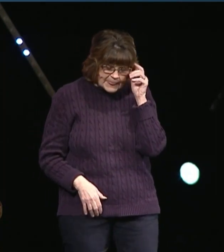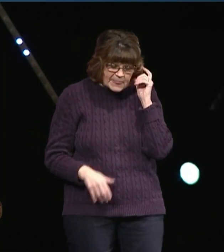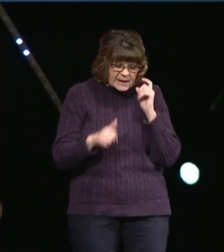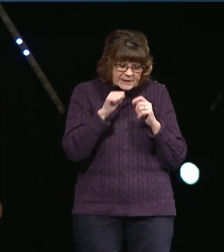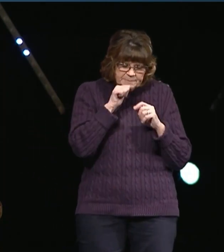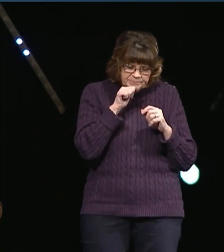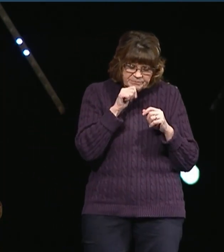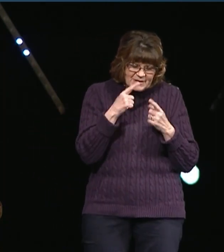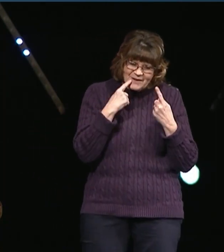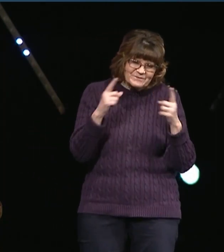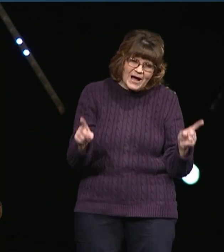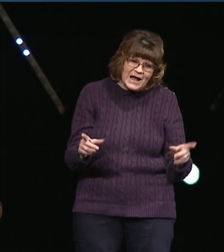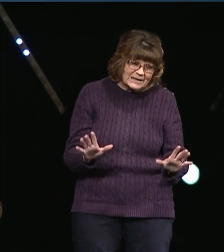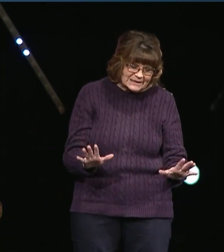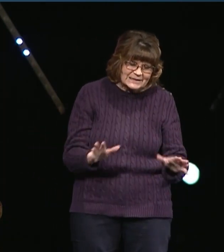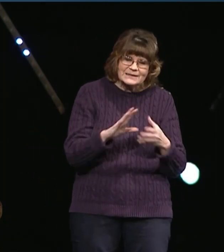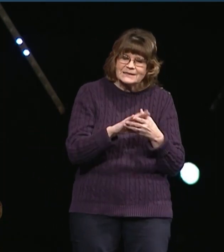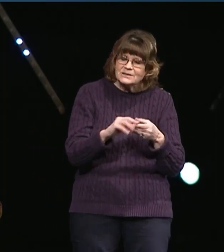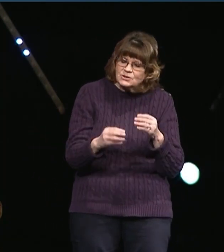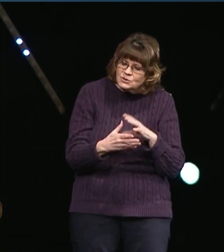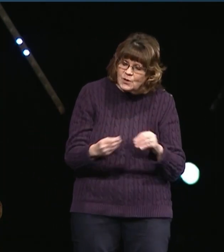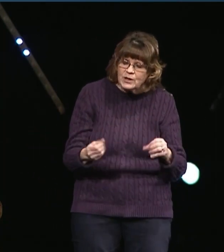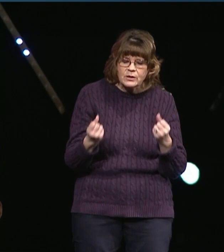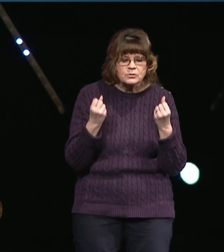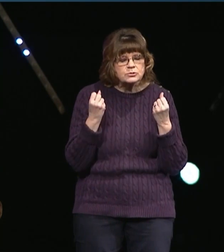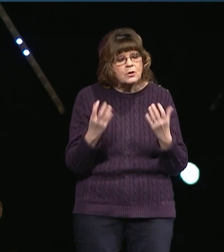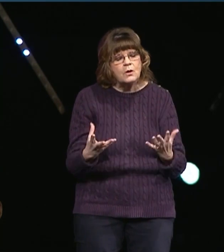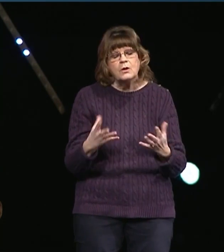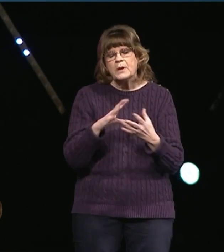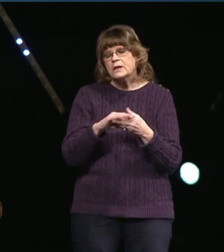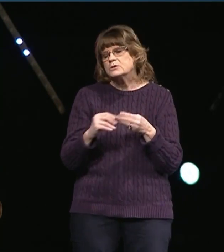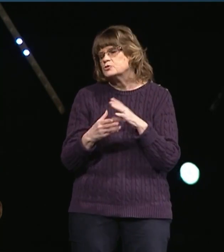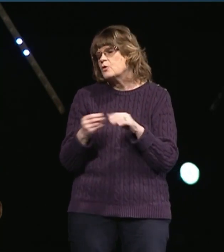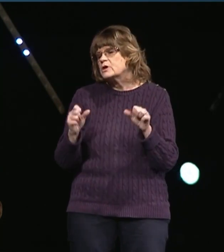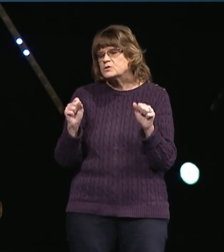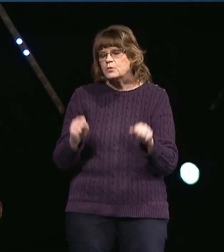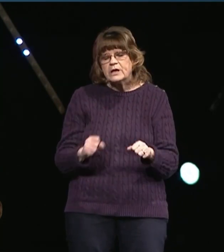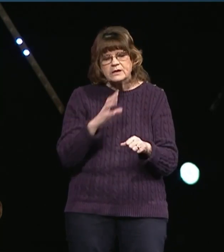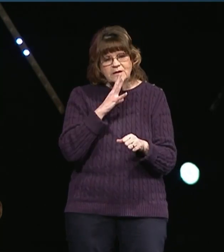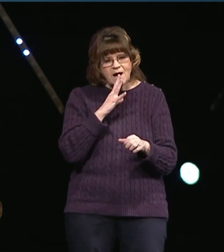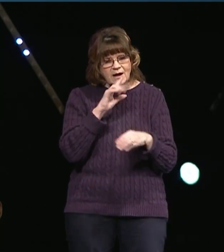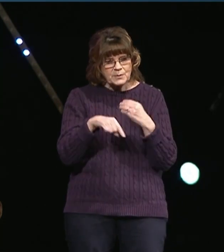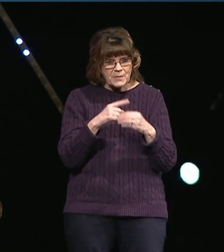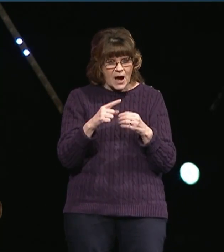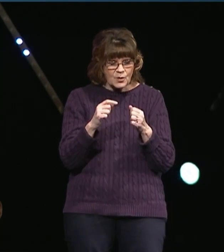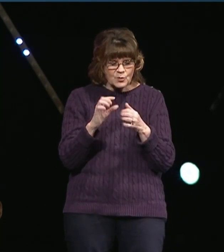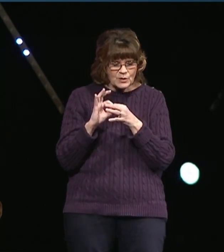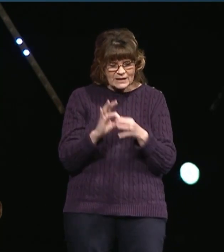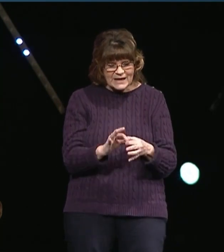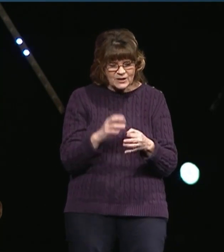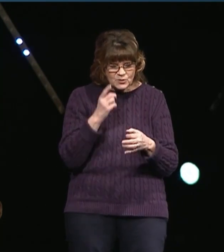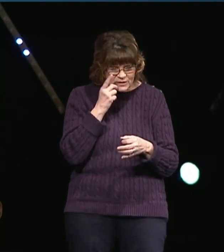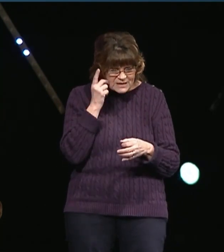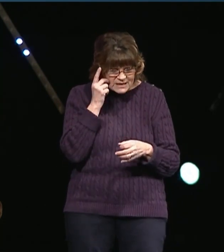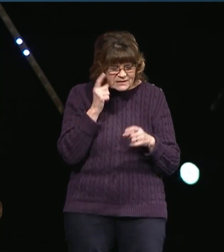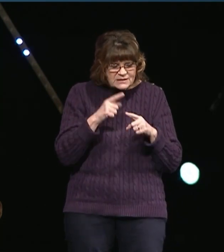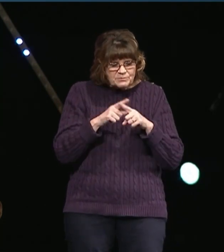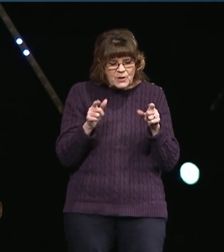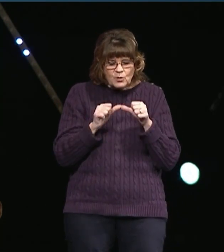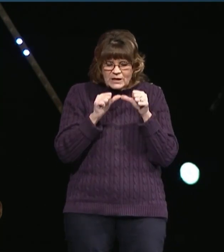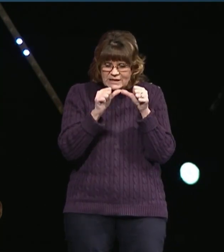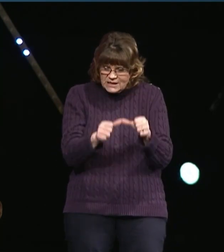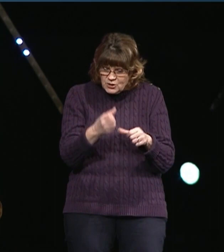finally, right? This is stories and things that we'll just keep sharing, and attributes of Dennis that will continue on for many